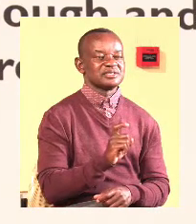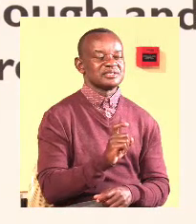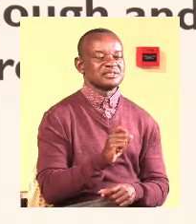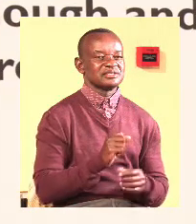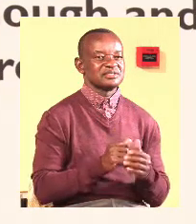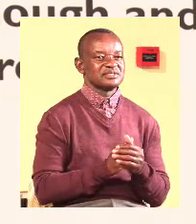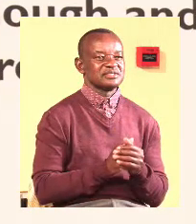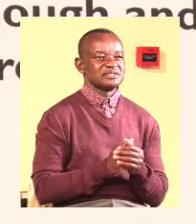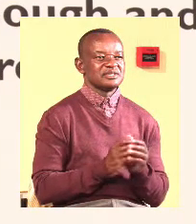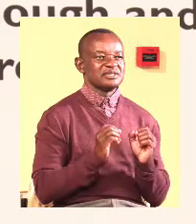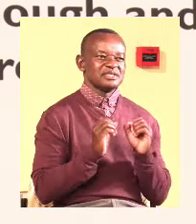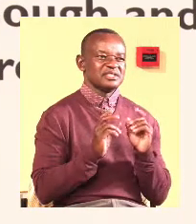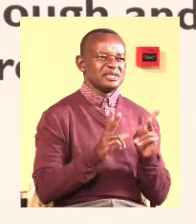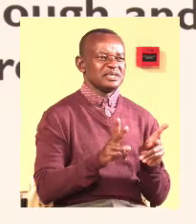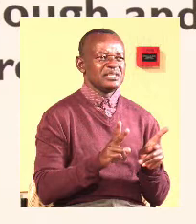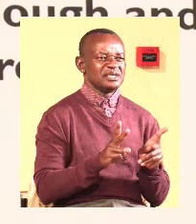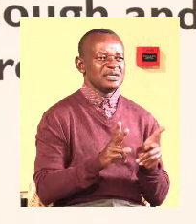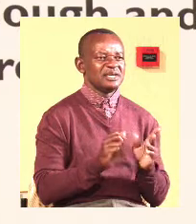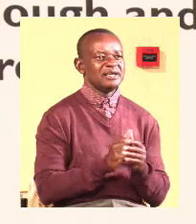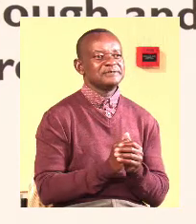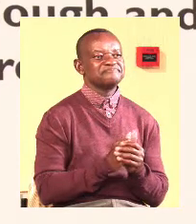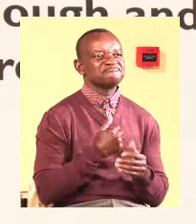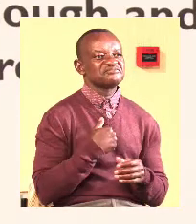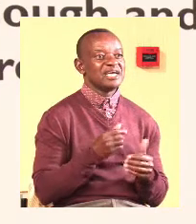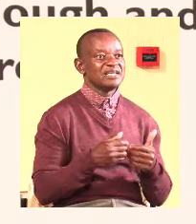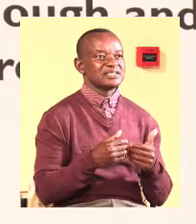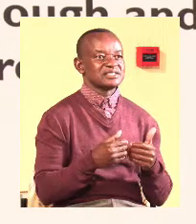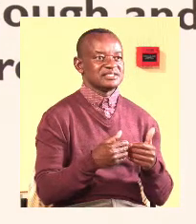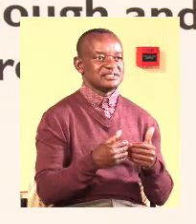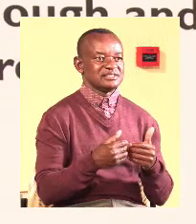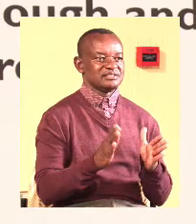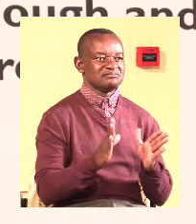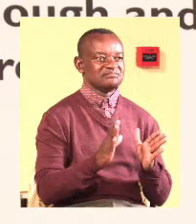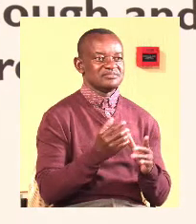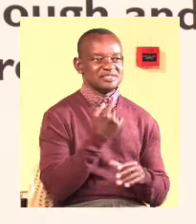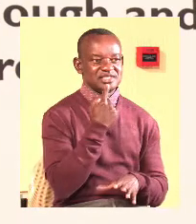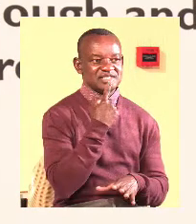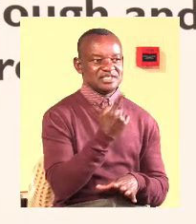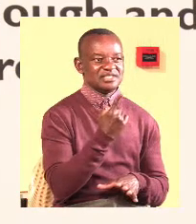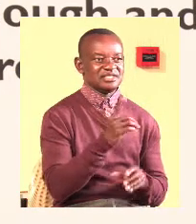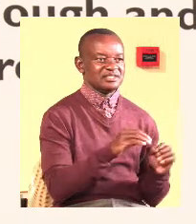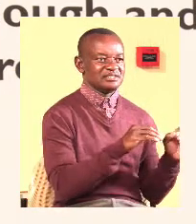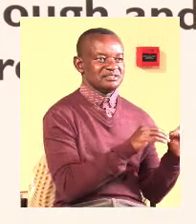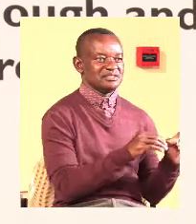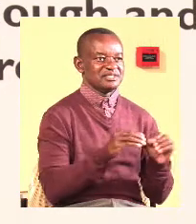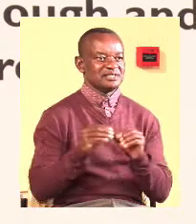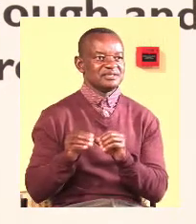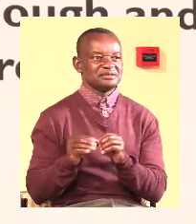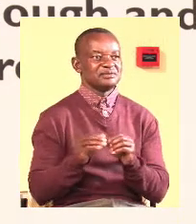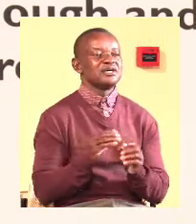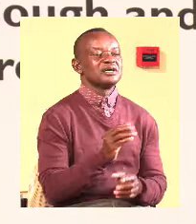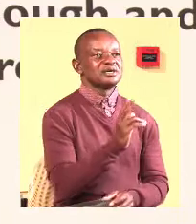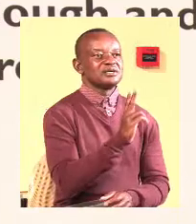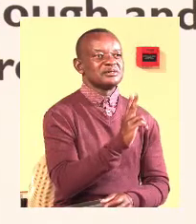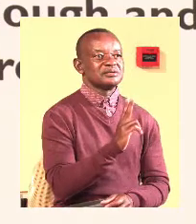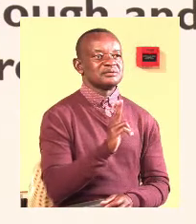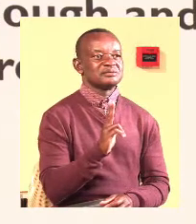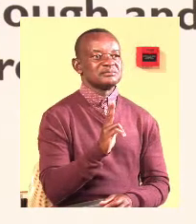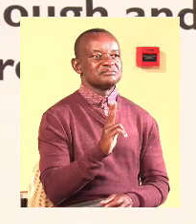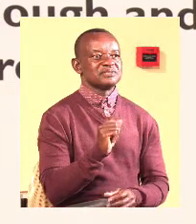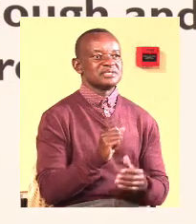Yeah, let me also just start by saying that when it comes to movement of persons who claim to go